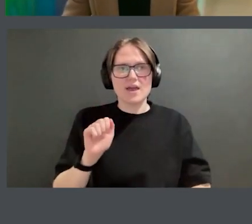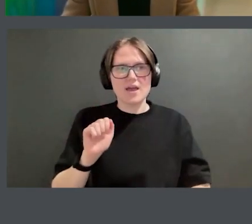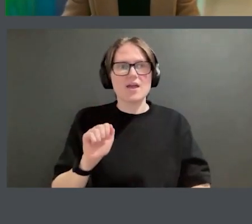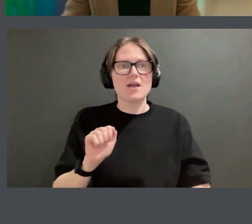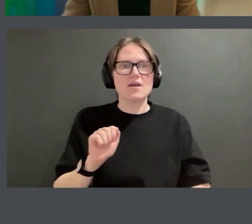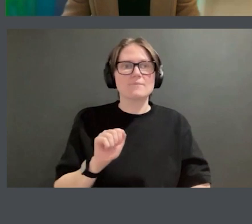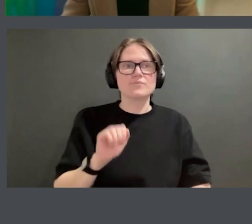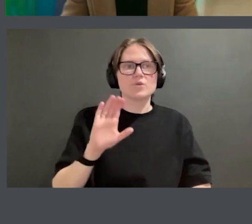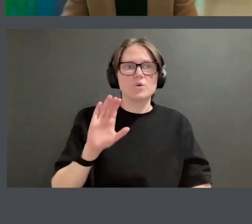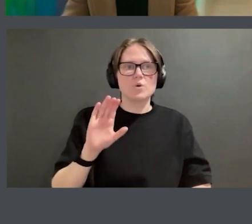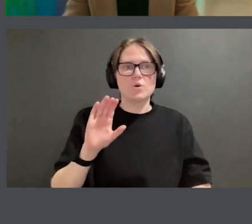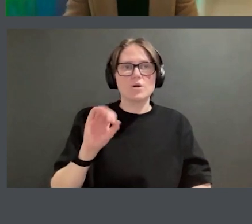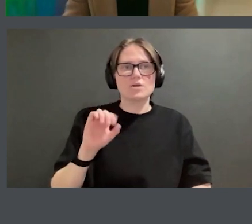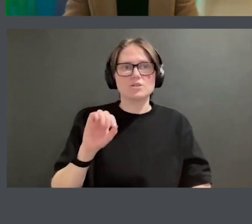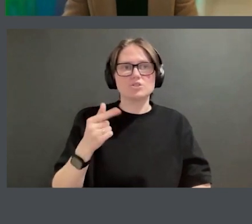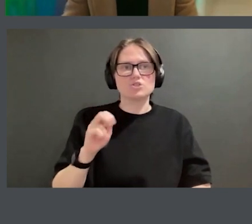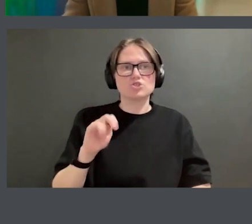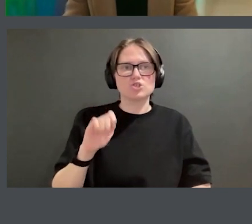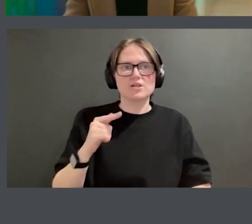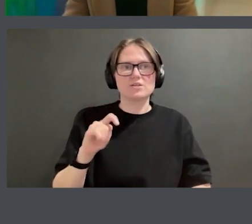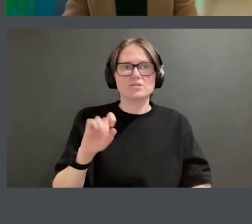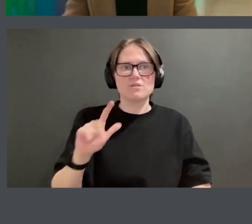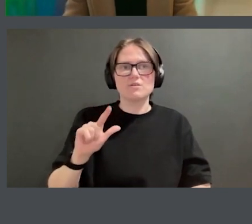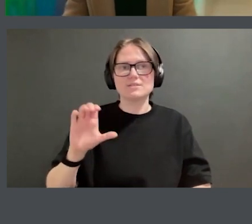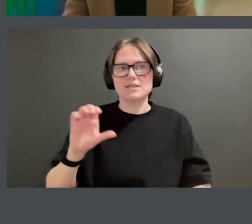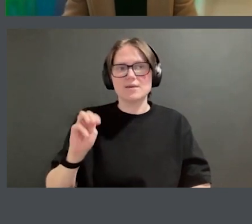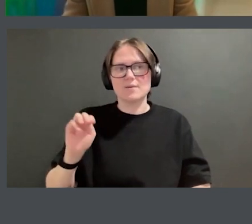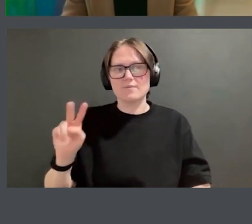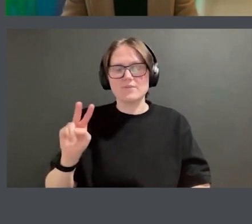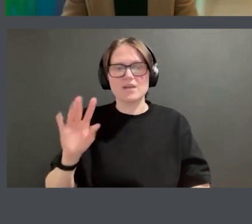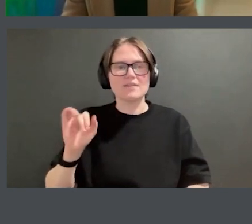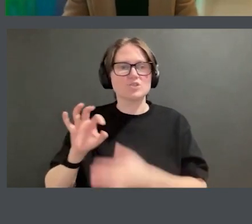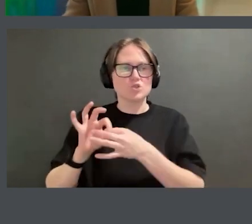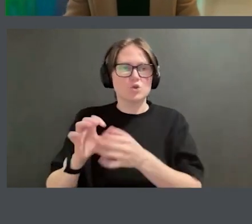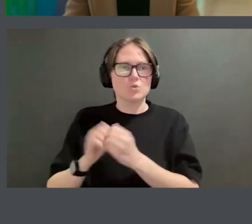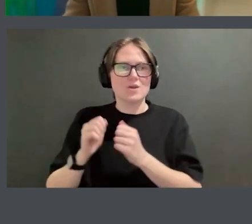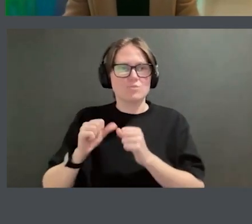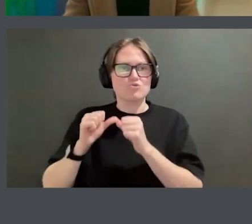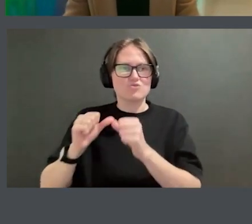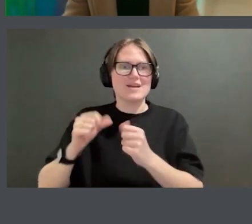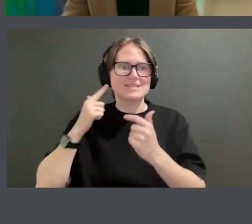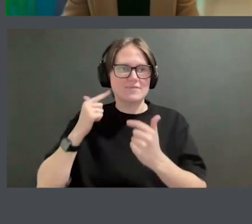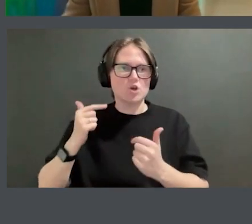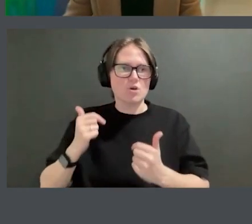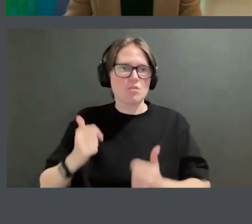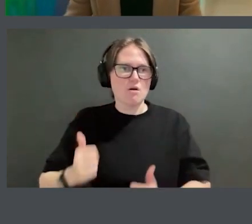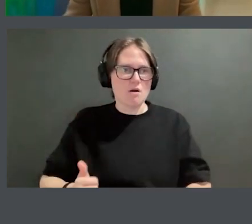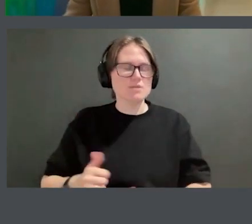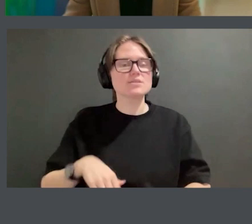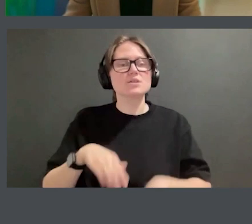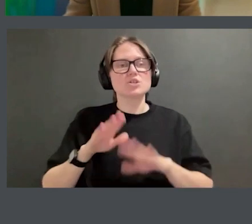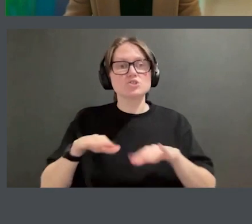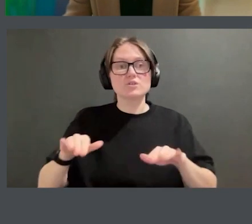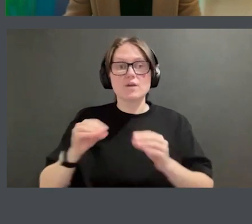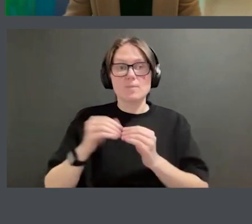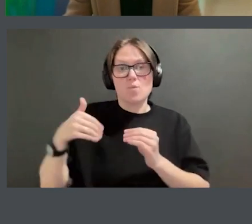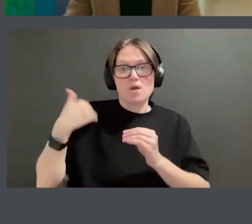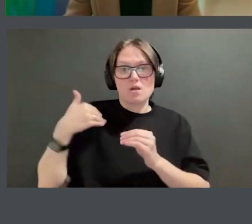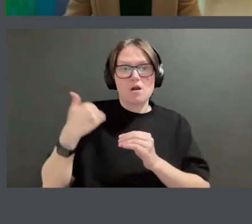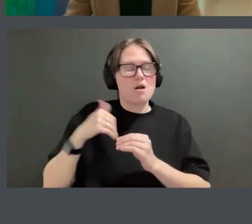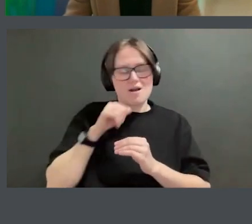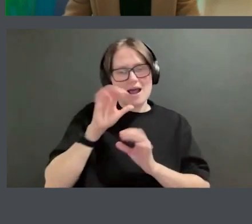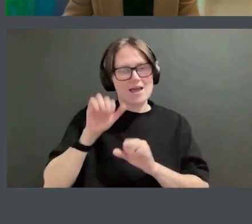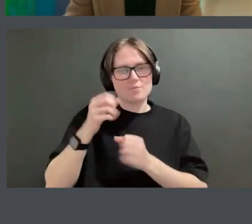congenital cytomegalovirus, which is associated with progressive hearing loss. Kids who are younger are not able to tell us when hearing loss